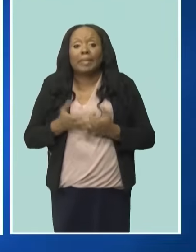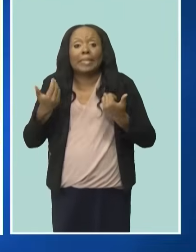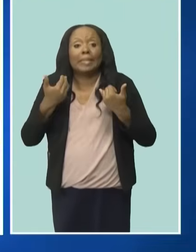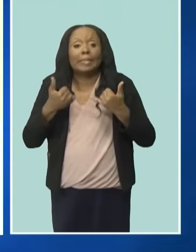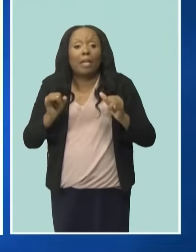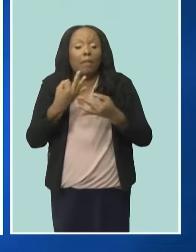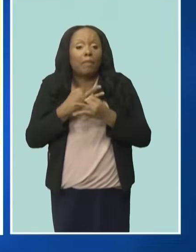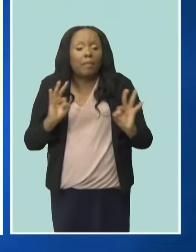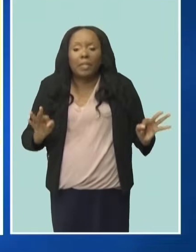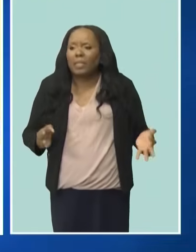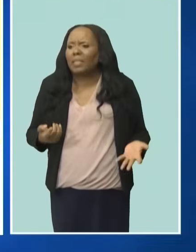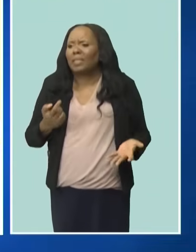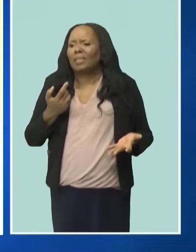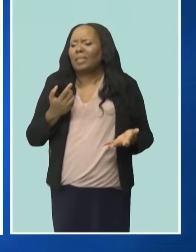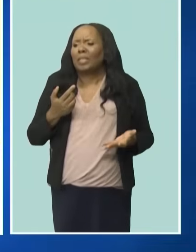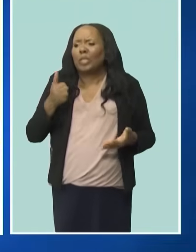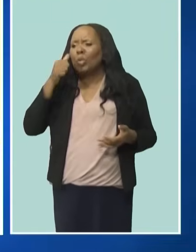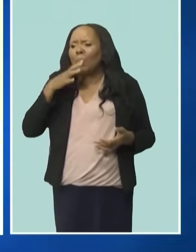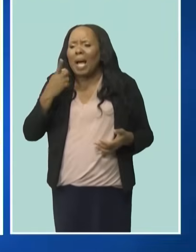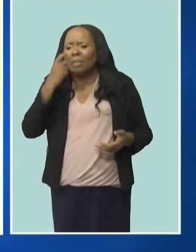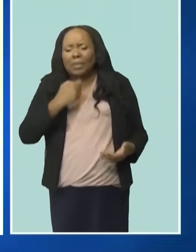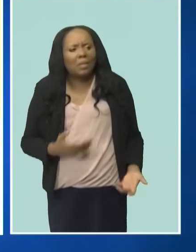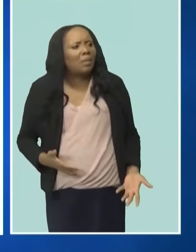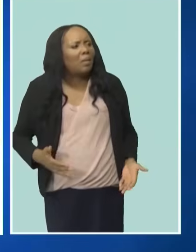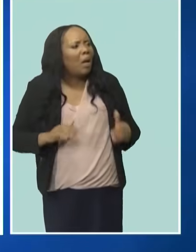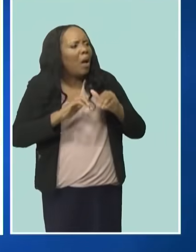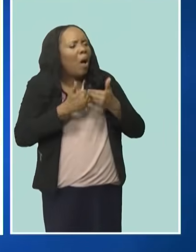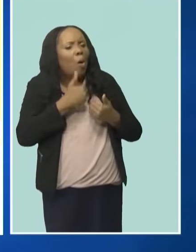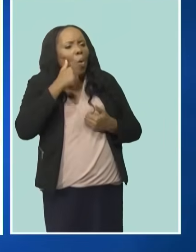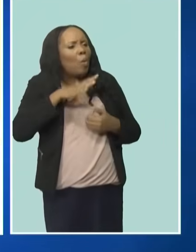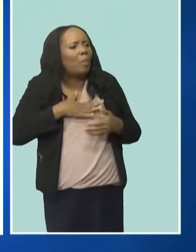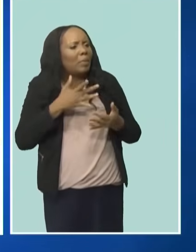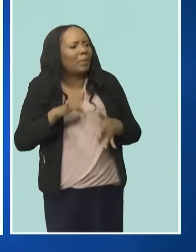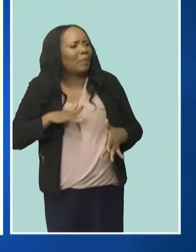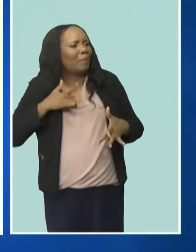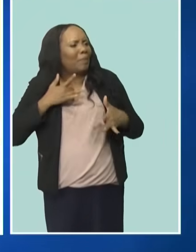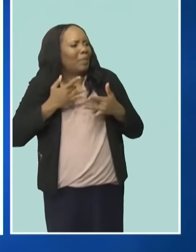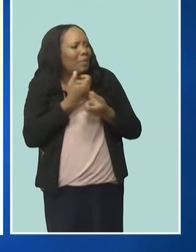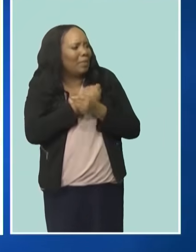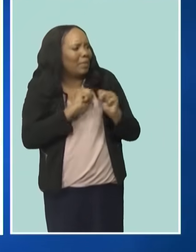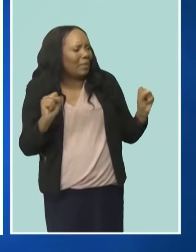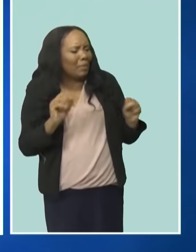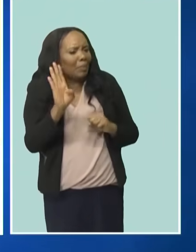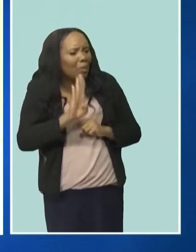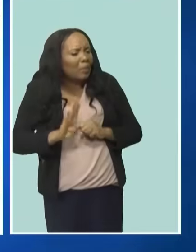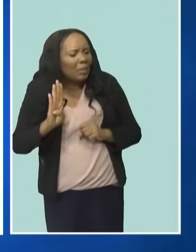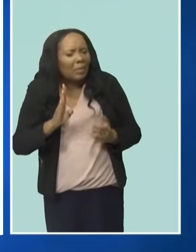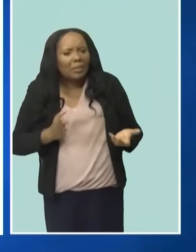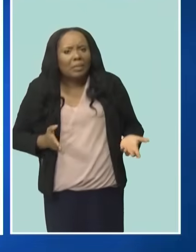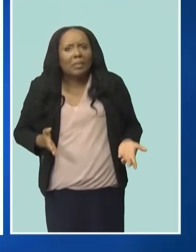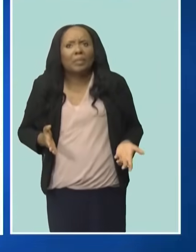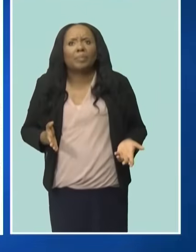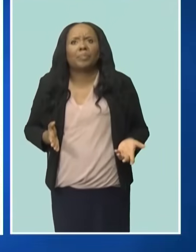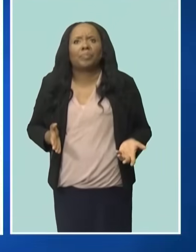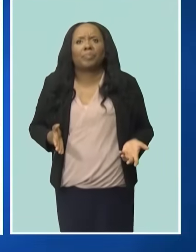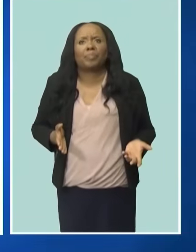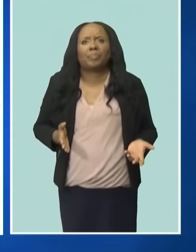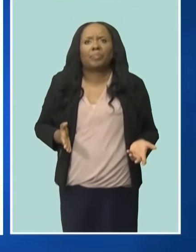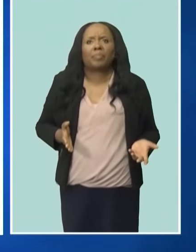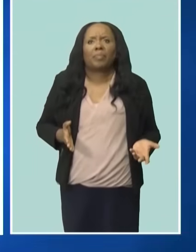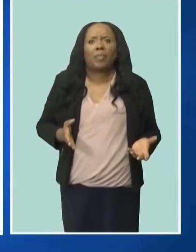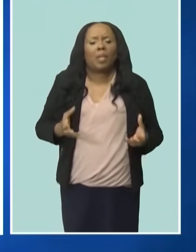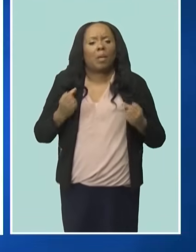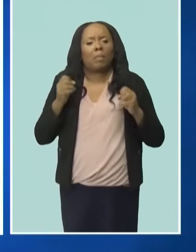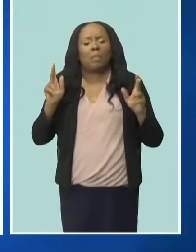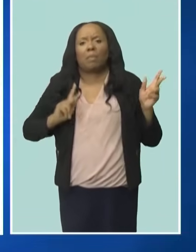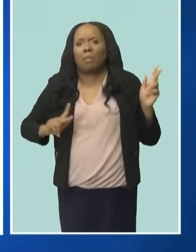time is like, what does it take for a woman to feel safe in Barbados? The minister said too often survivors encounter indifference